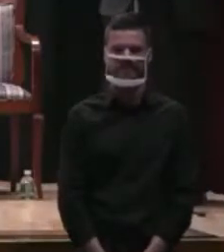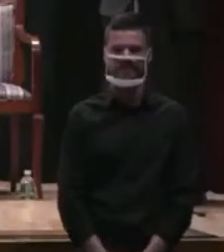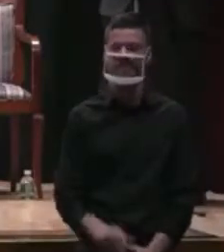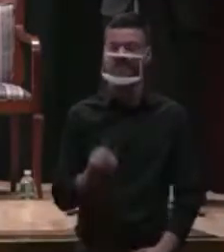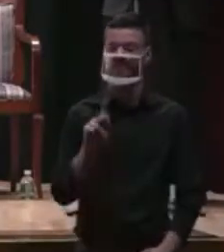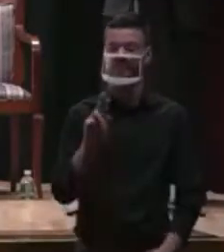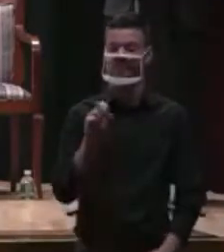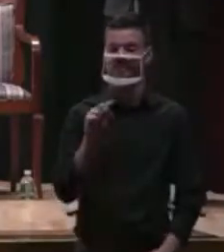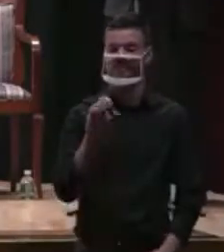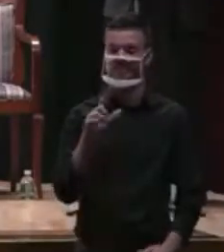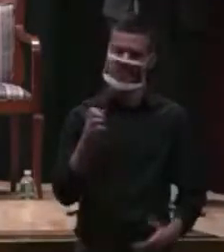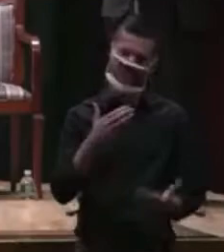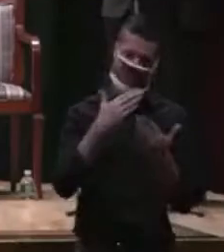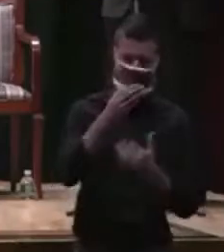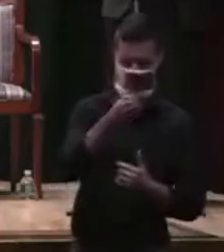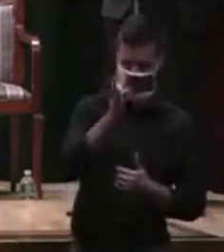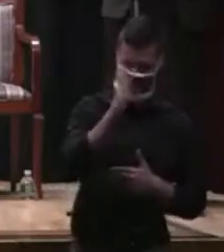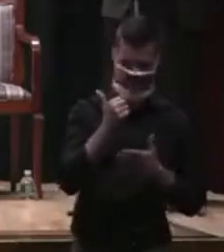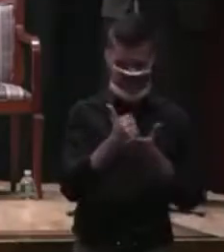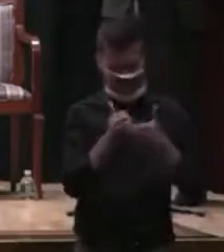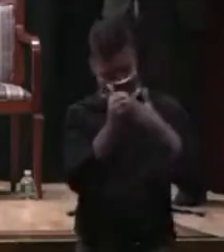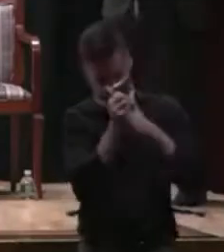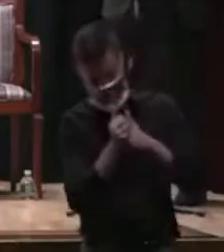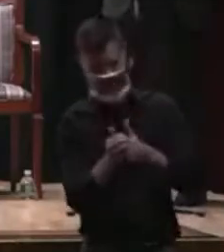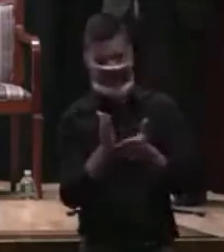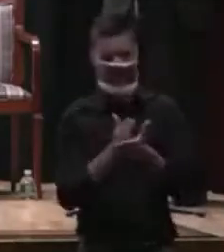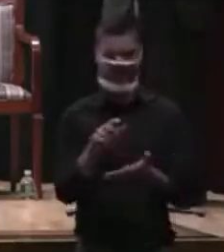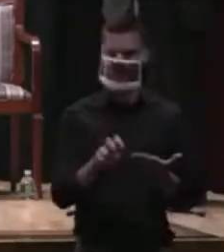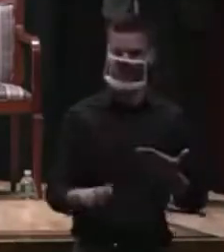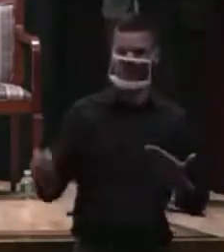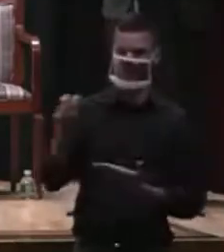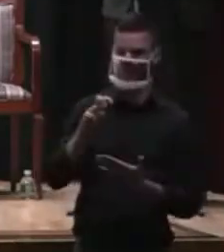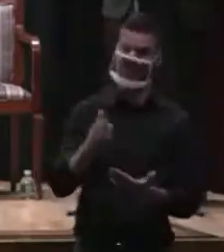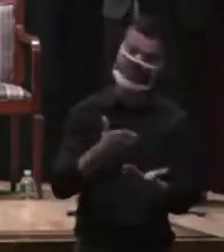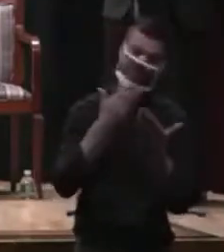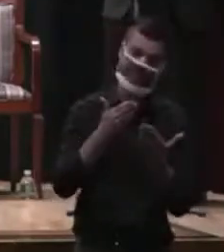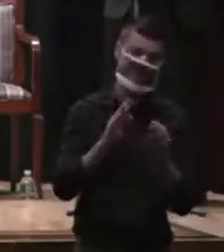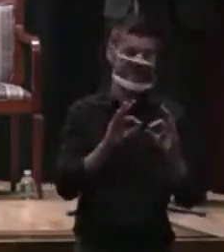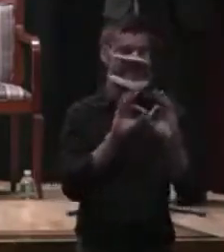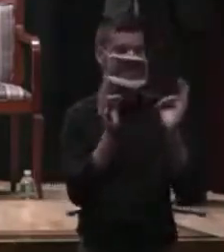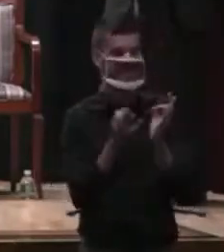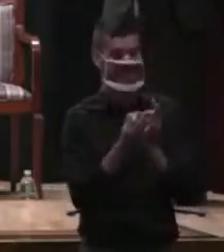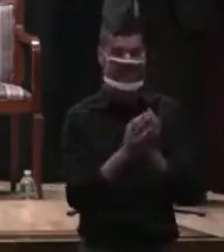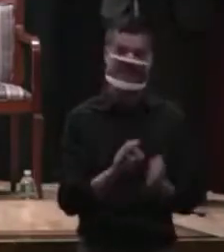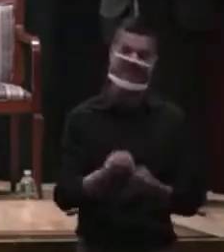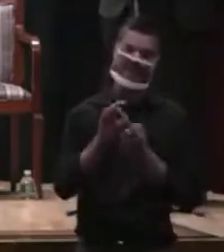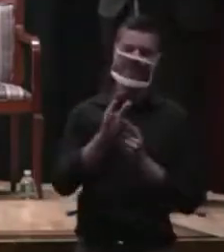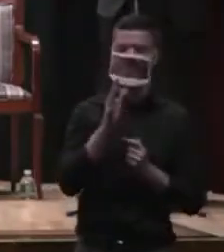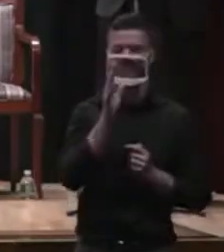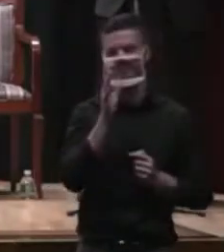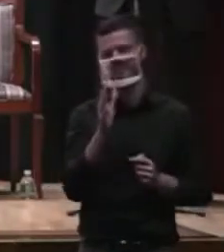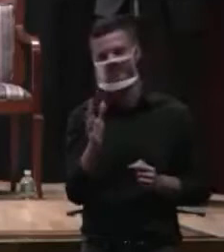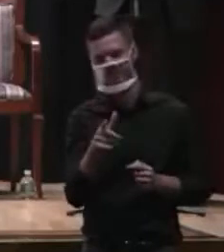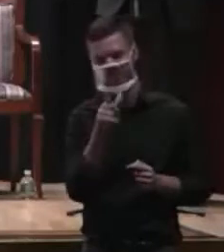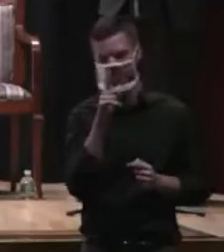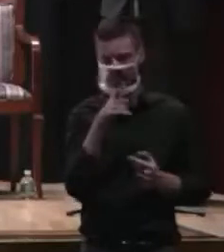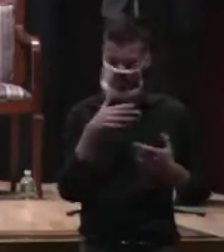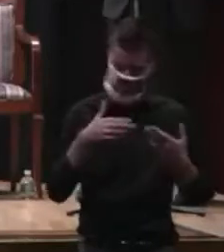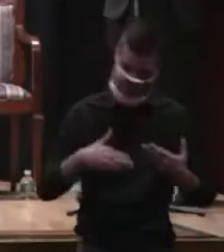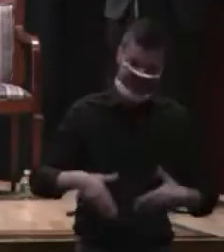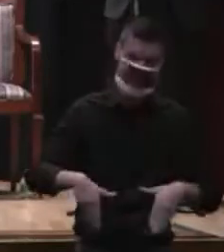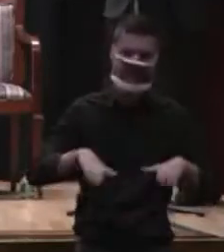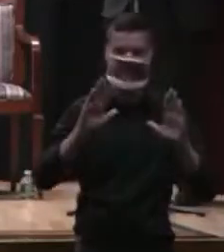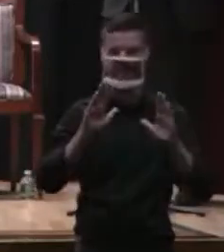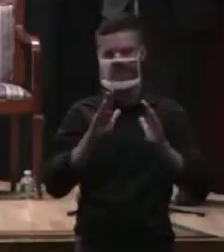Christelle would like to thank God for guiding her through this journey. She's grateful to her family, especially her grandmother, whose sacrifices